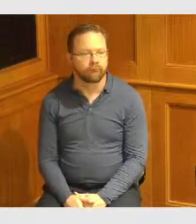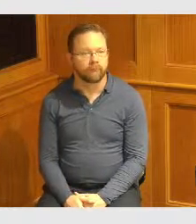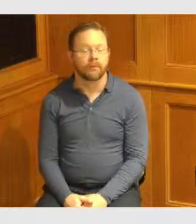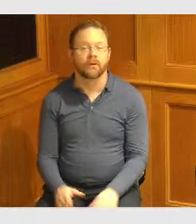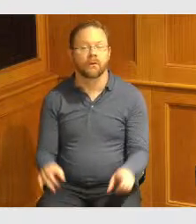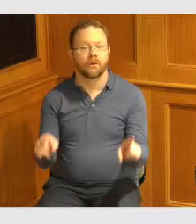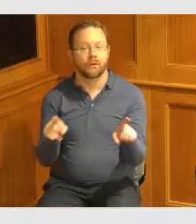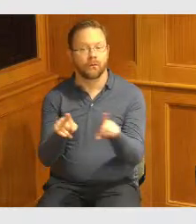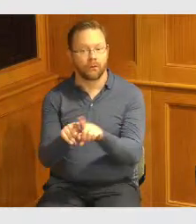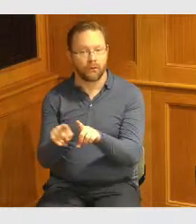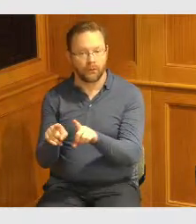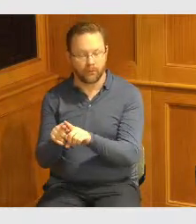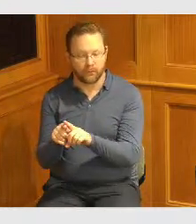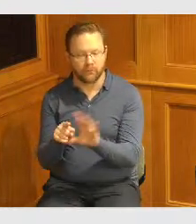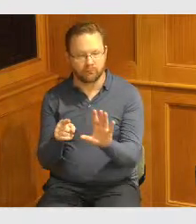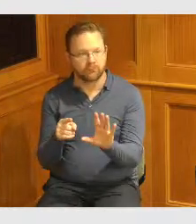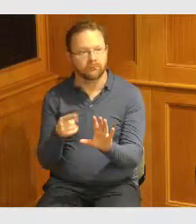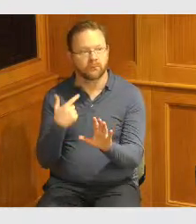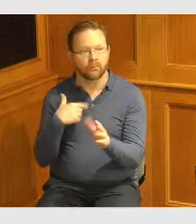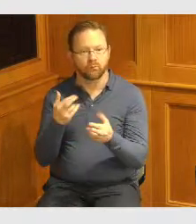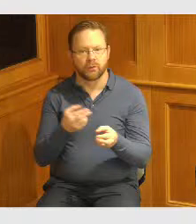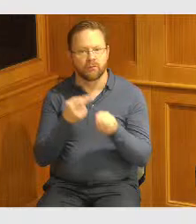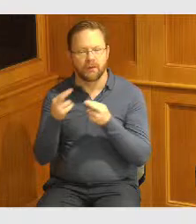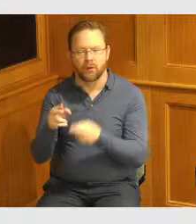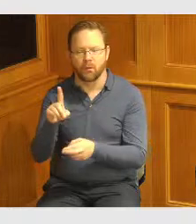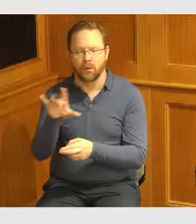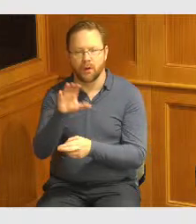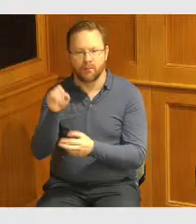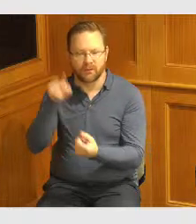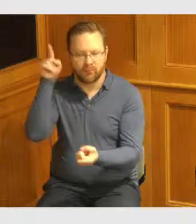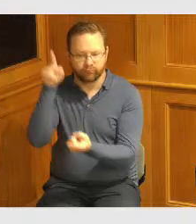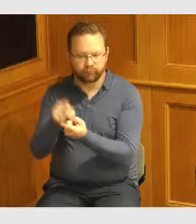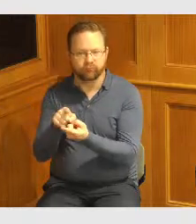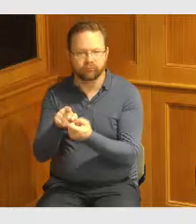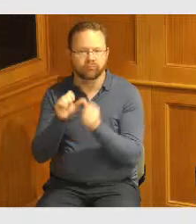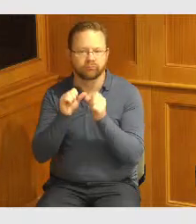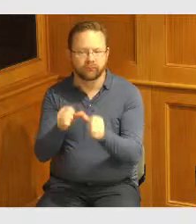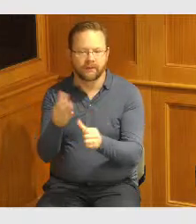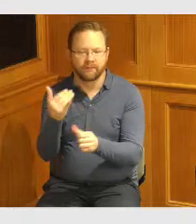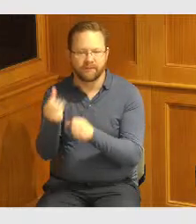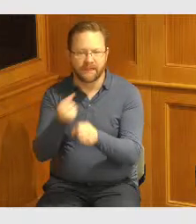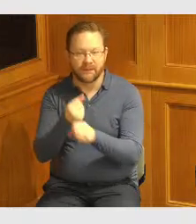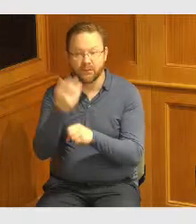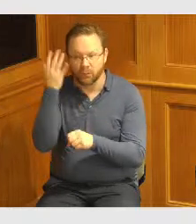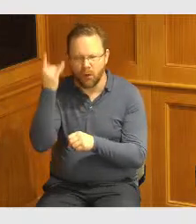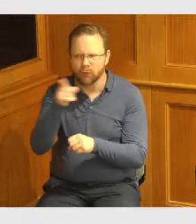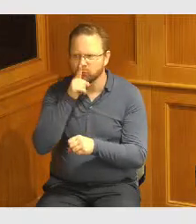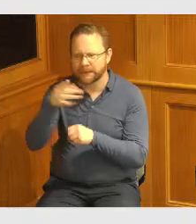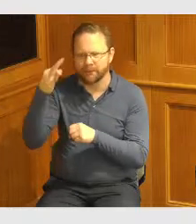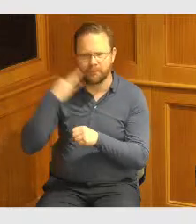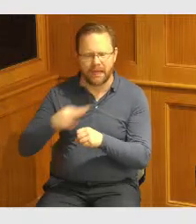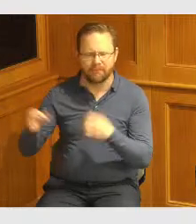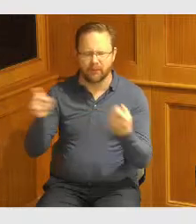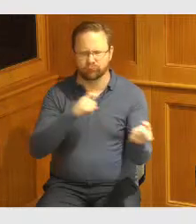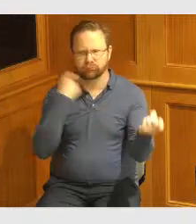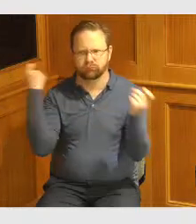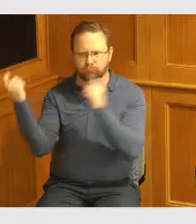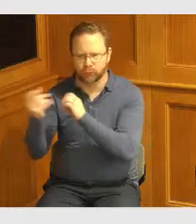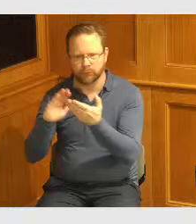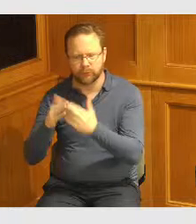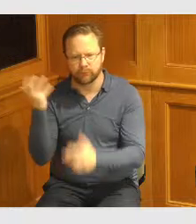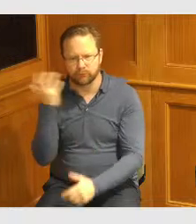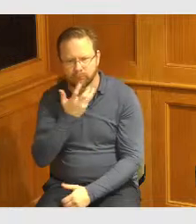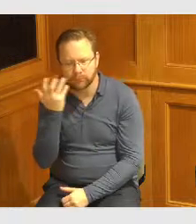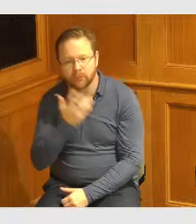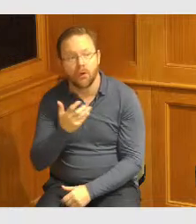Also, want to mention that we are recommending 100% for 15 years on this project since it's so transformational. Some of the other aspects that we wanted to point out